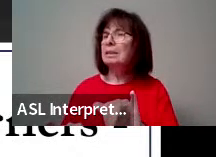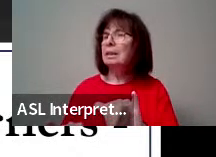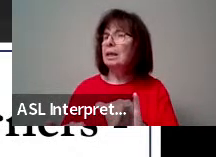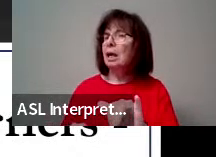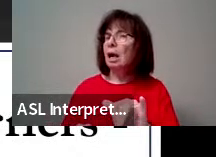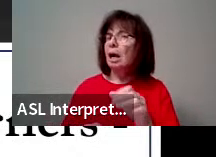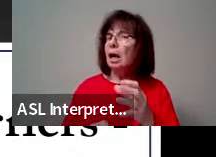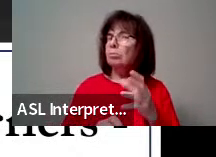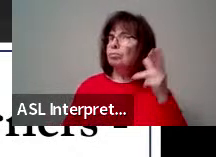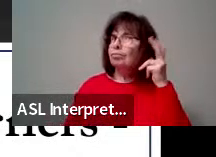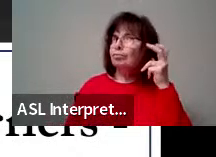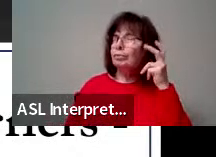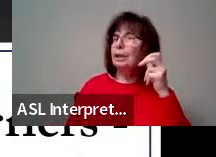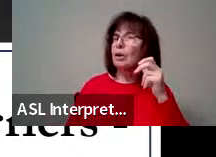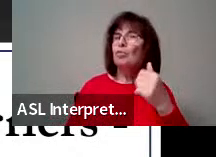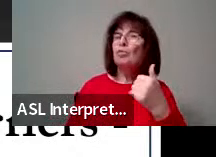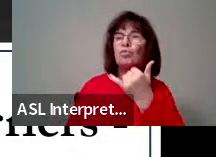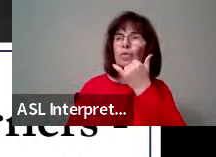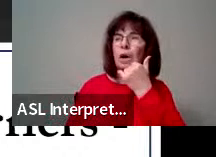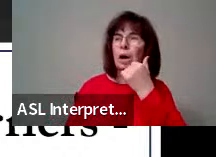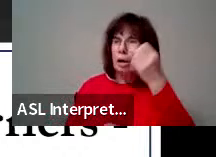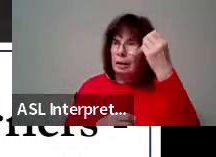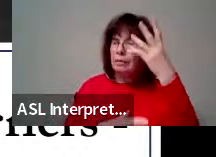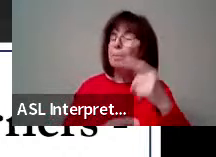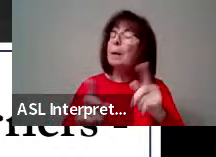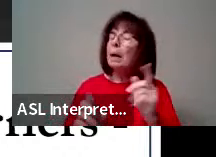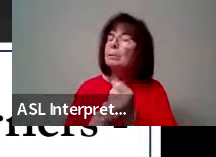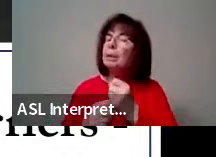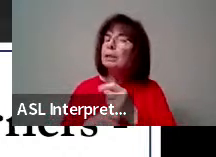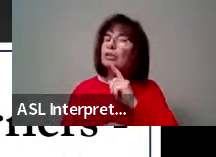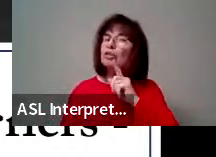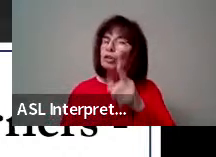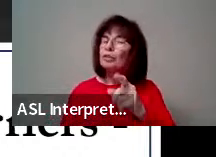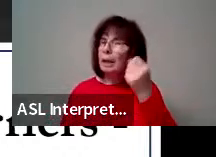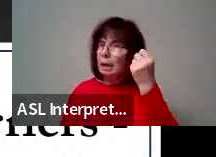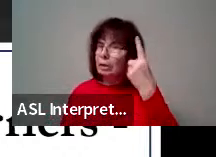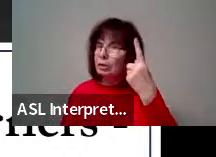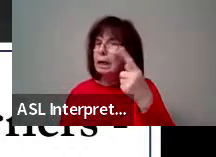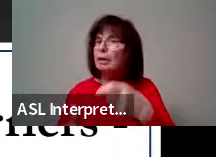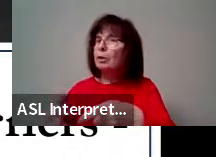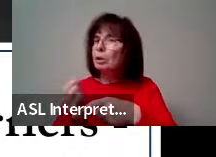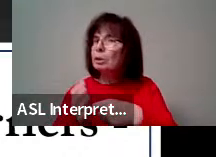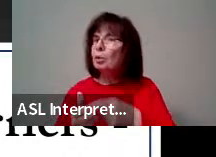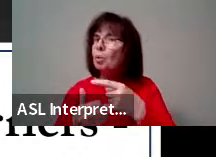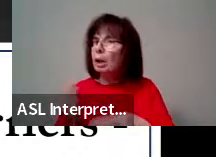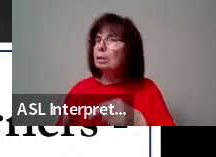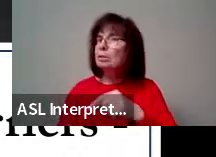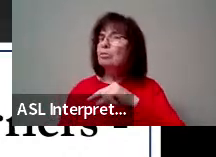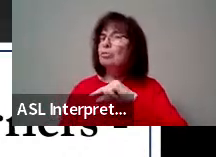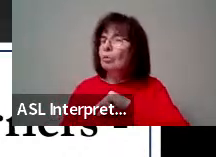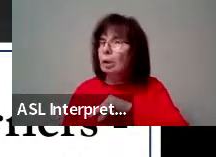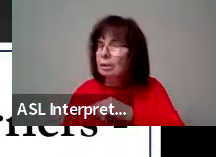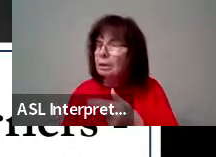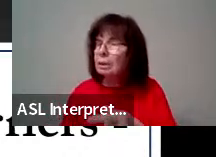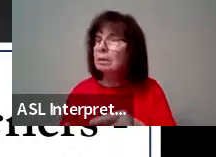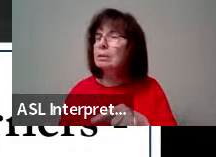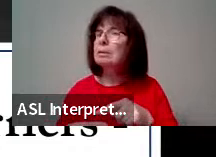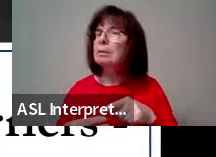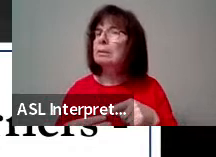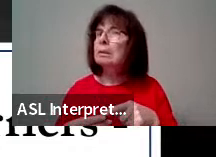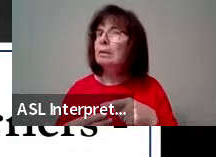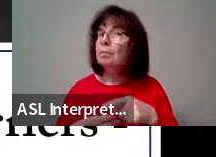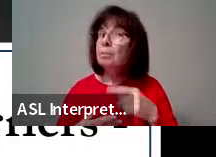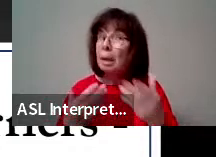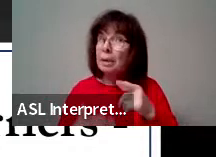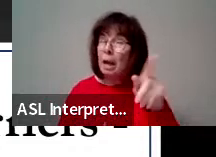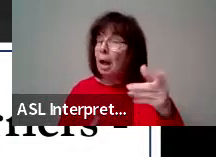misinformation sometimes from their providers, and making sure that they understand what the requirements are, what the eligibility is, that they have questions themselves